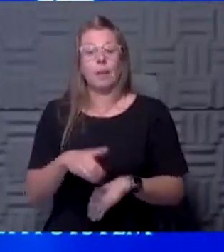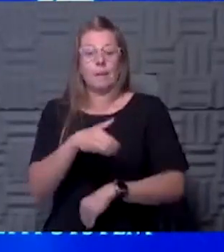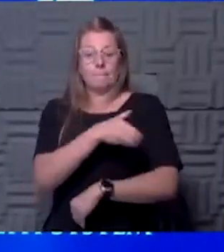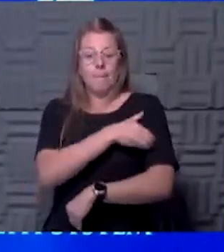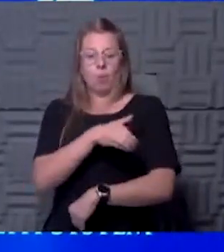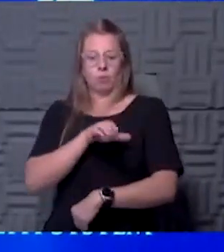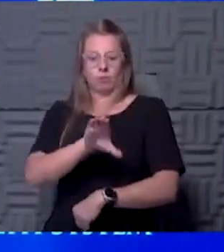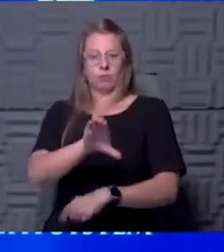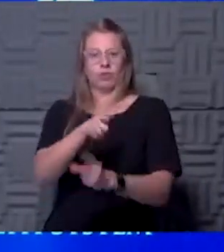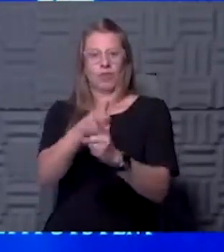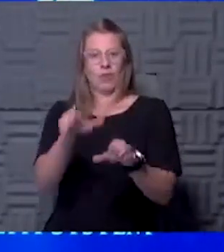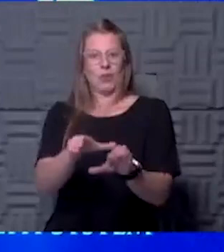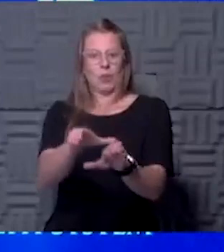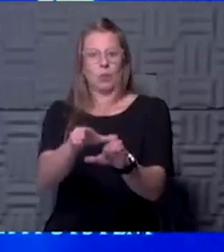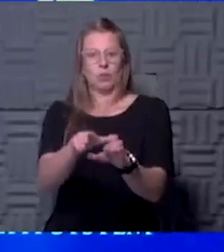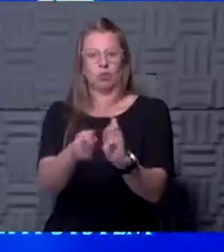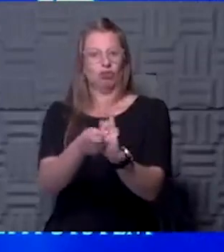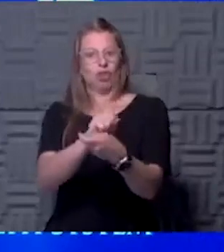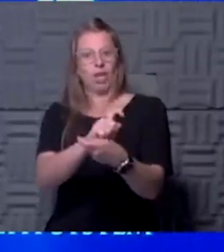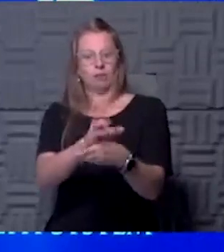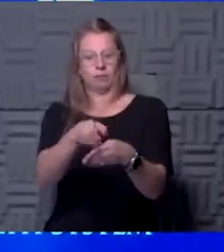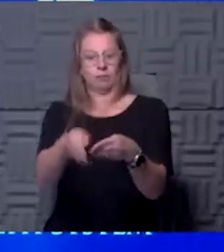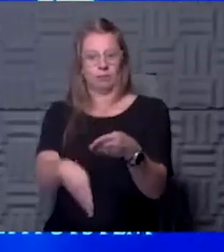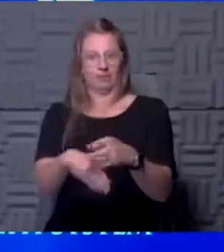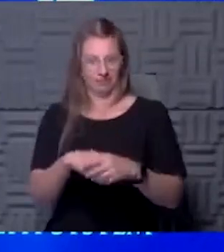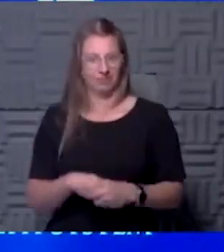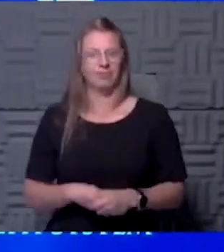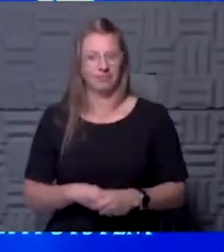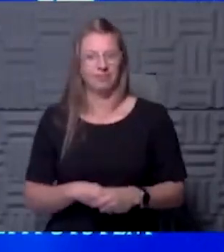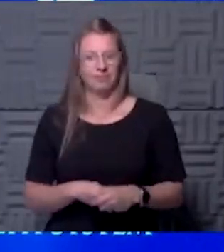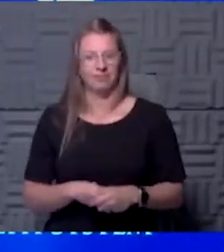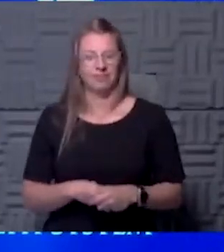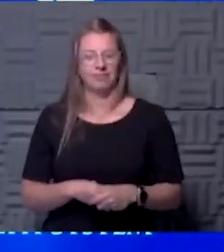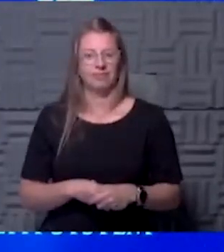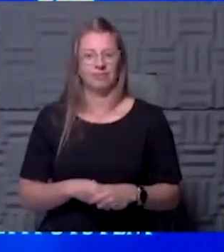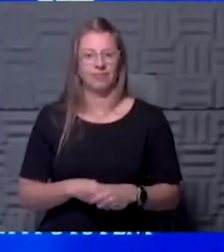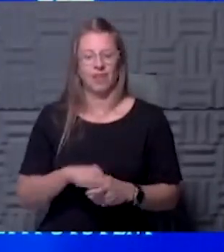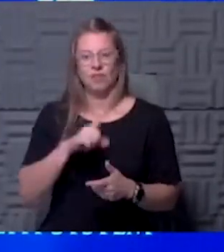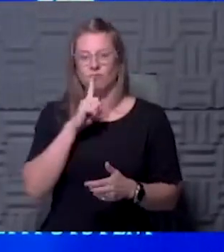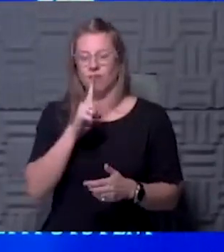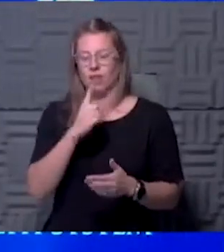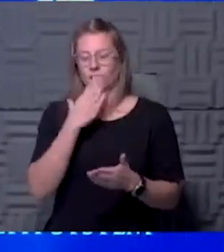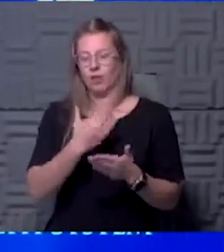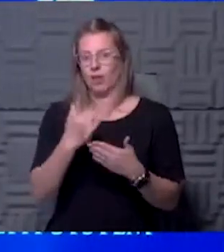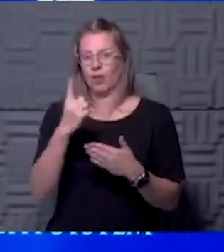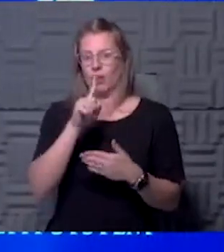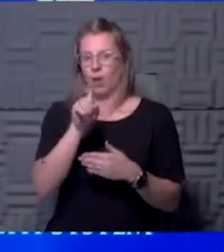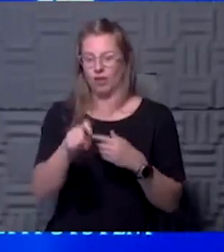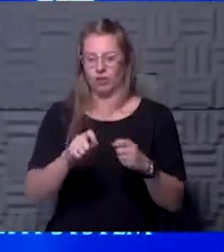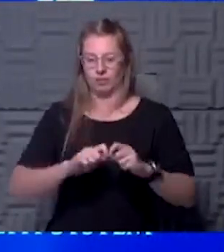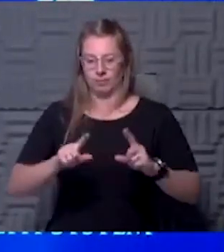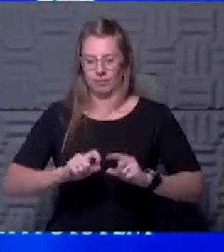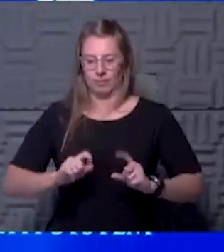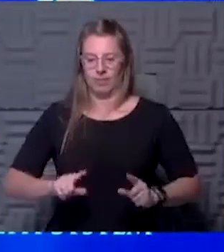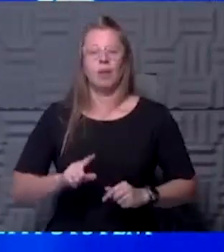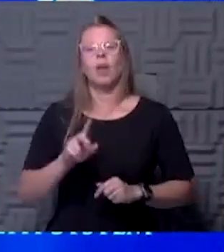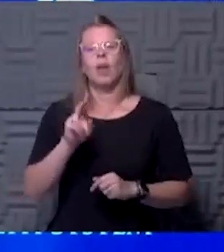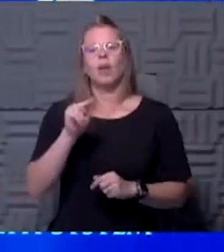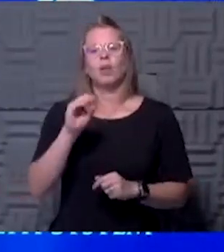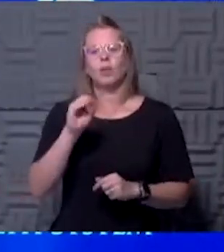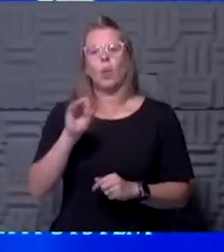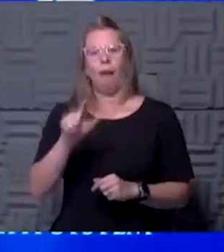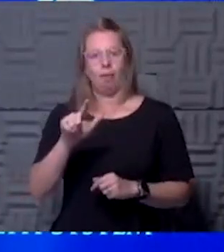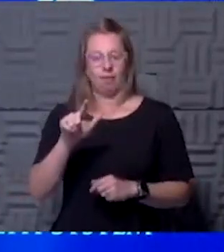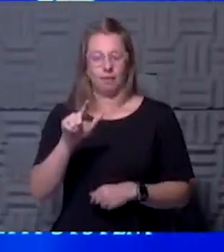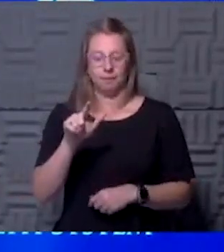to help change the outcomes. That's where the power lies. Really good questions flying in. Noelle, I want to take